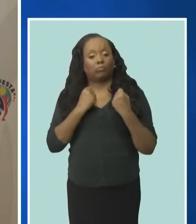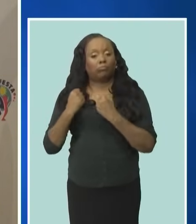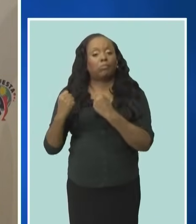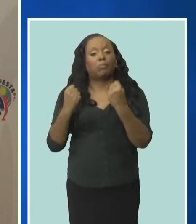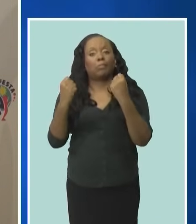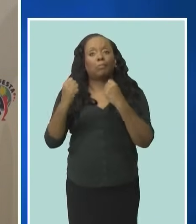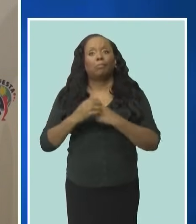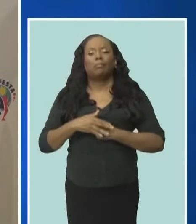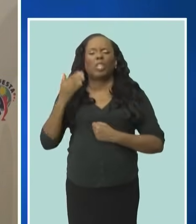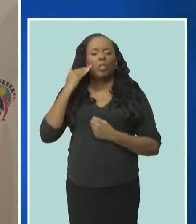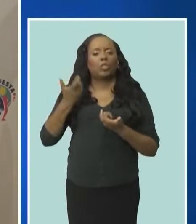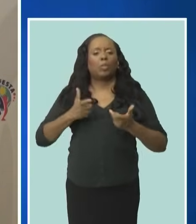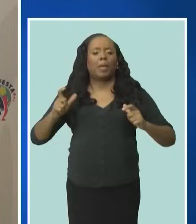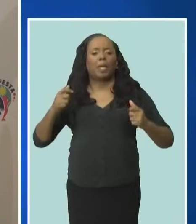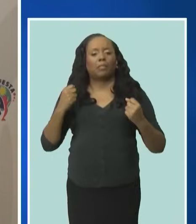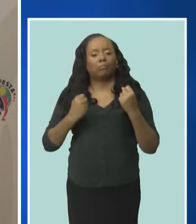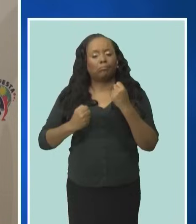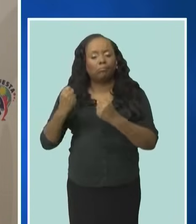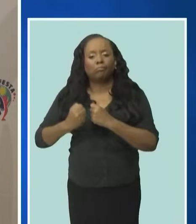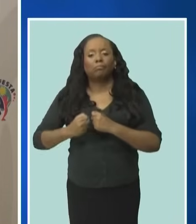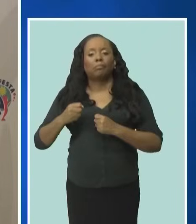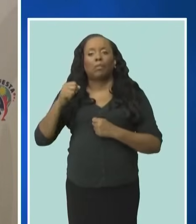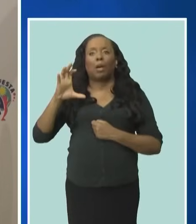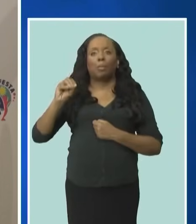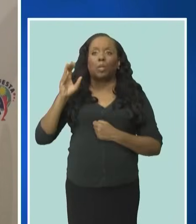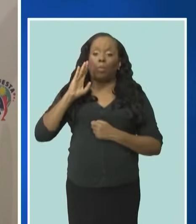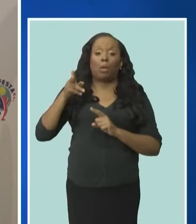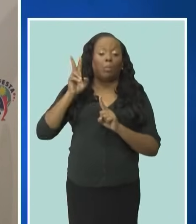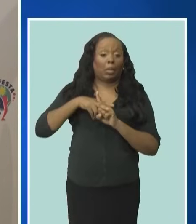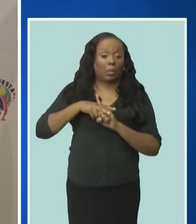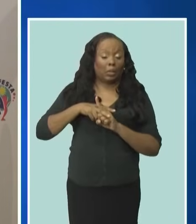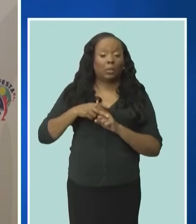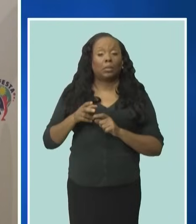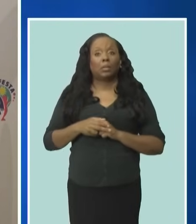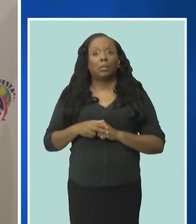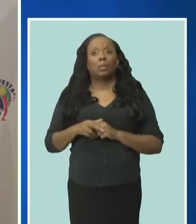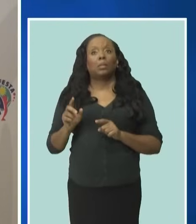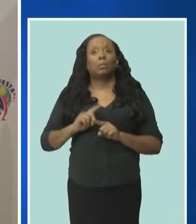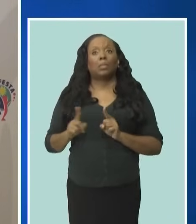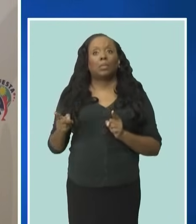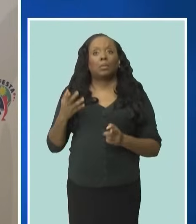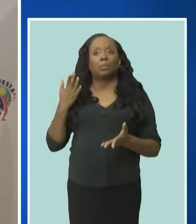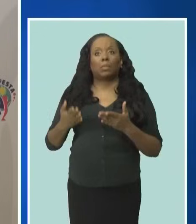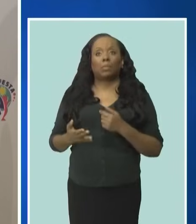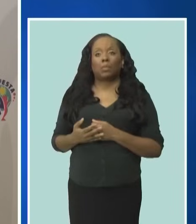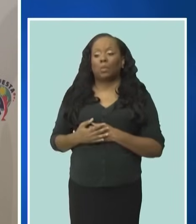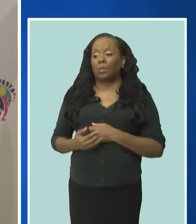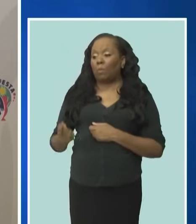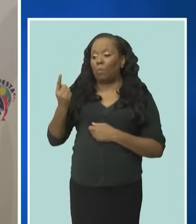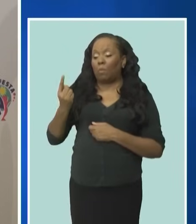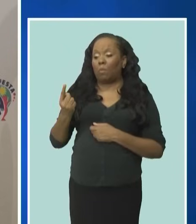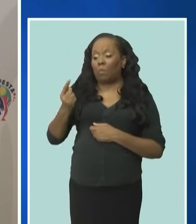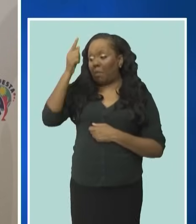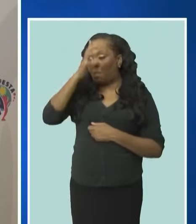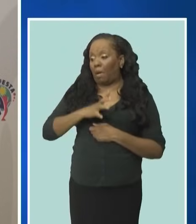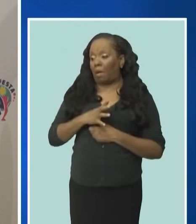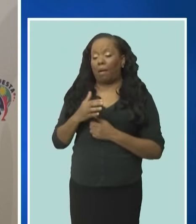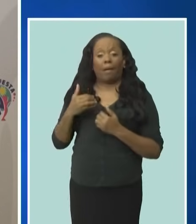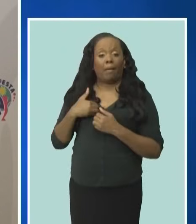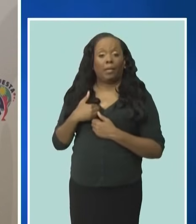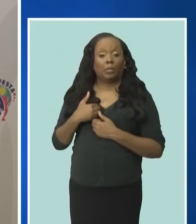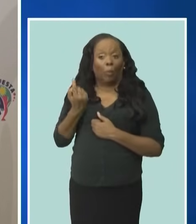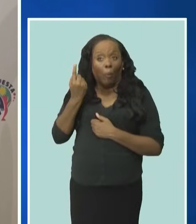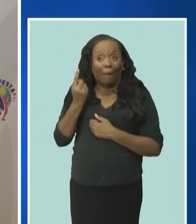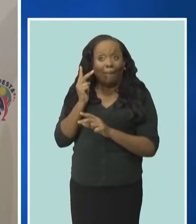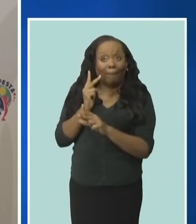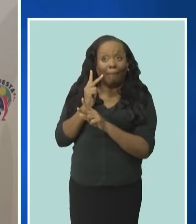big transport companies will apply, but so too will a fella that has a coach in